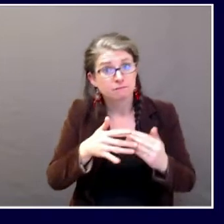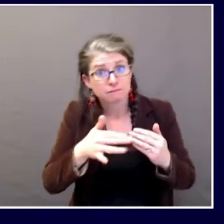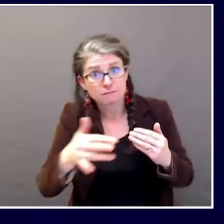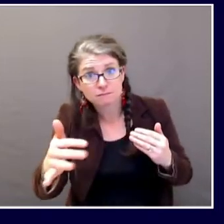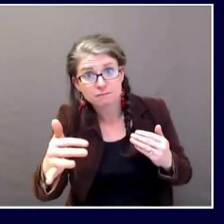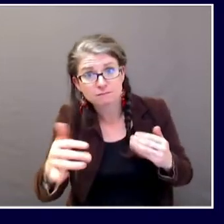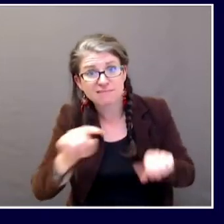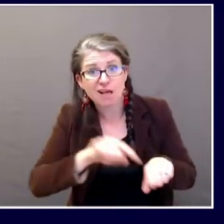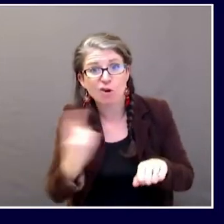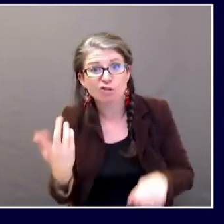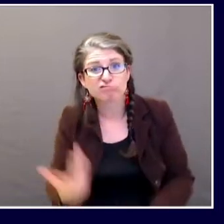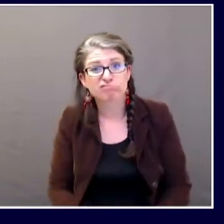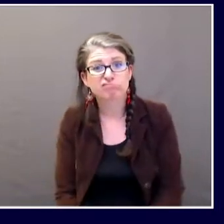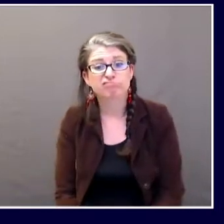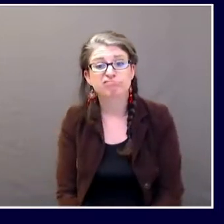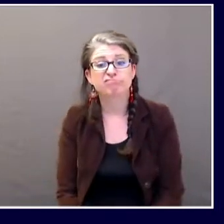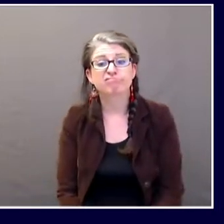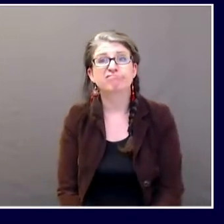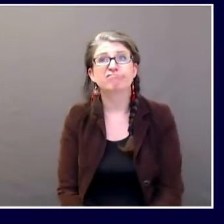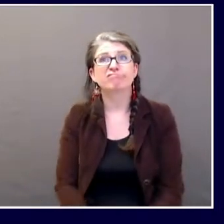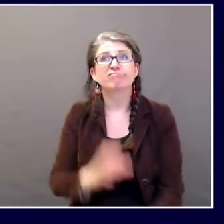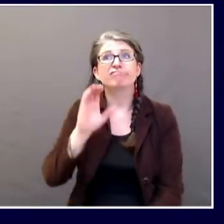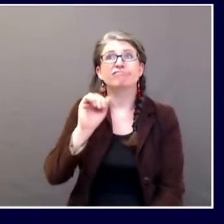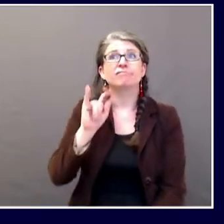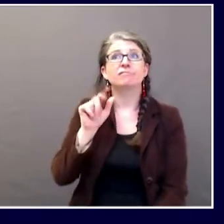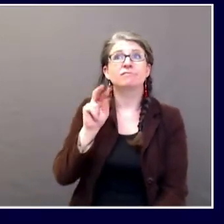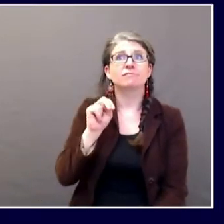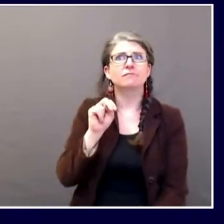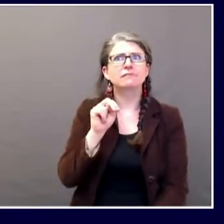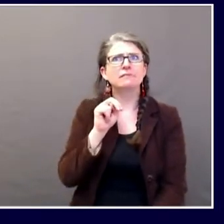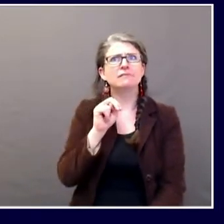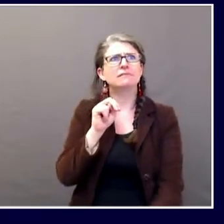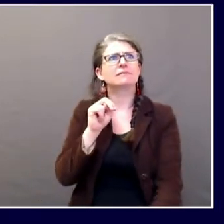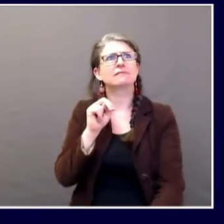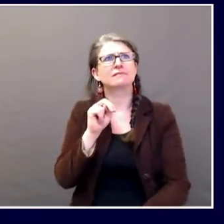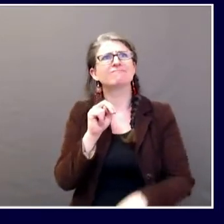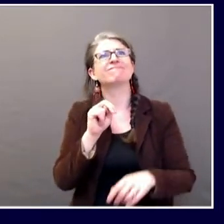included philanthropy staff and donors in making its test group for its vaccination trials?